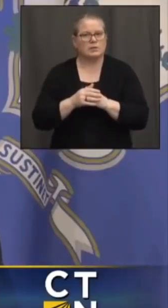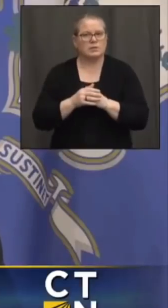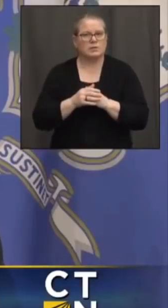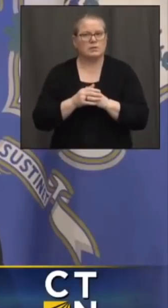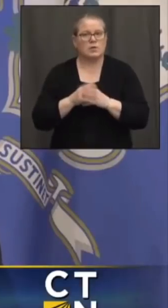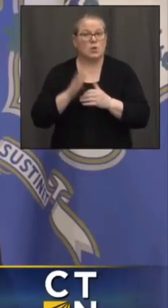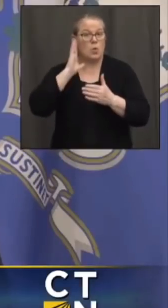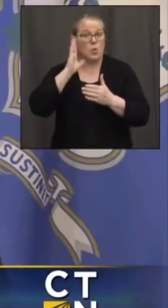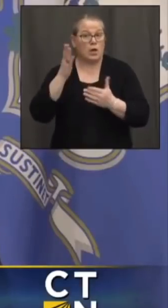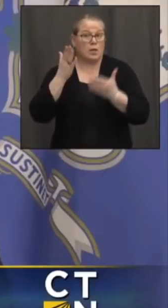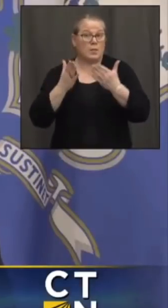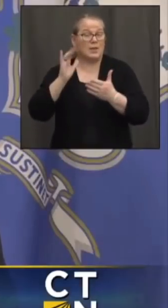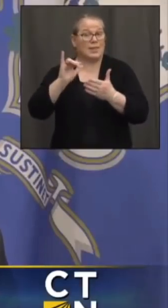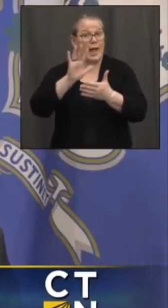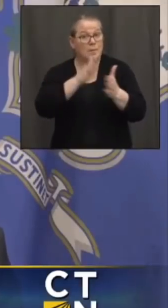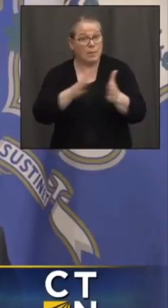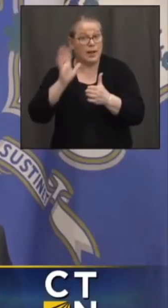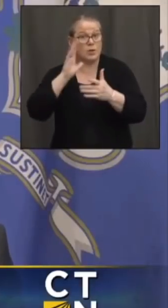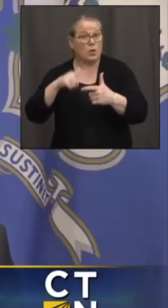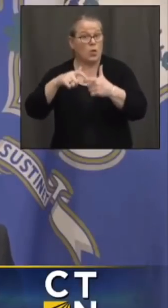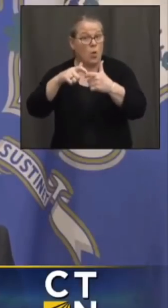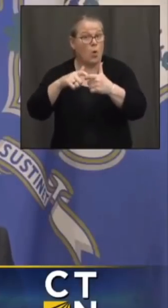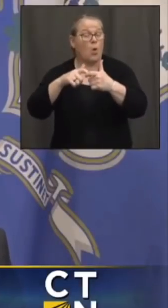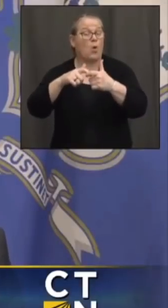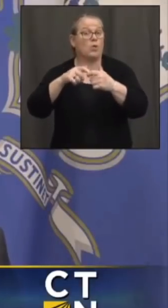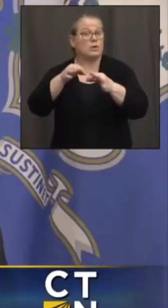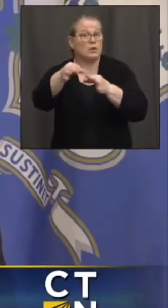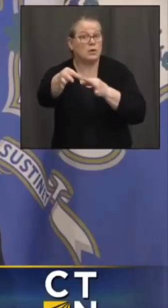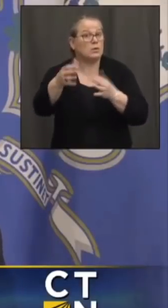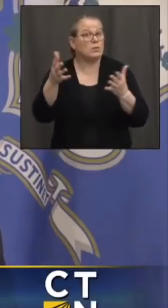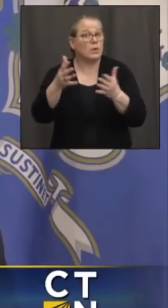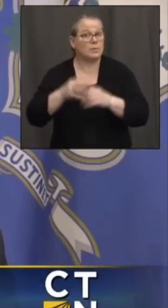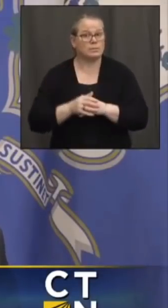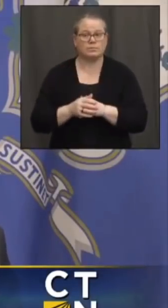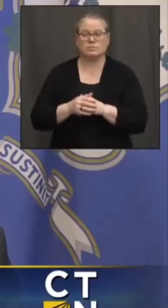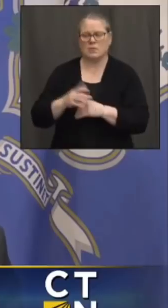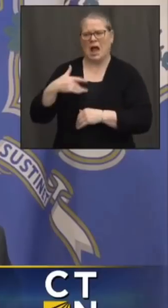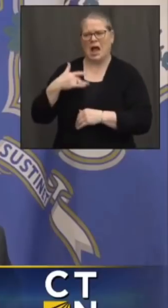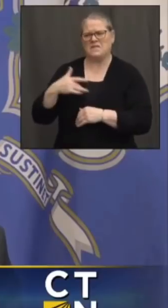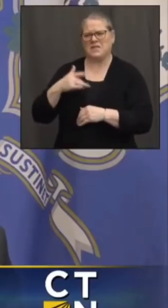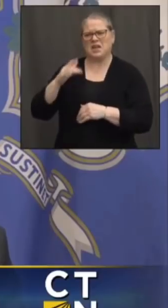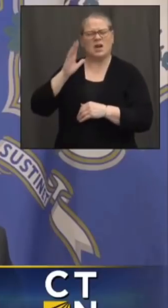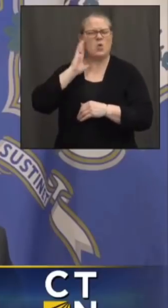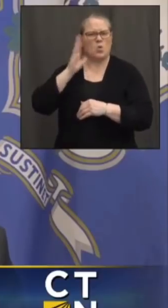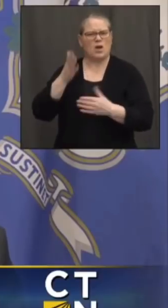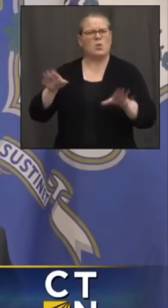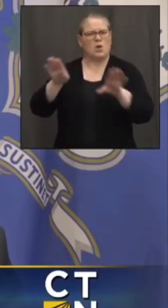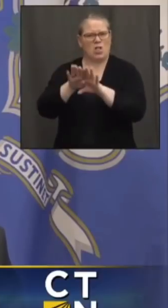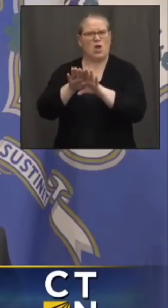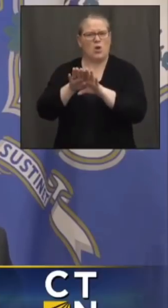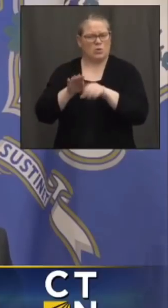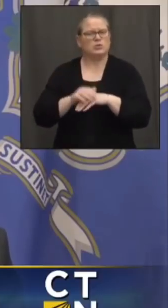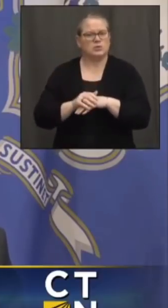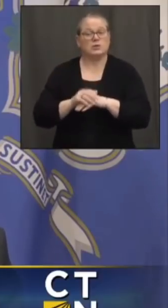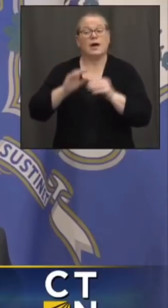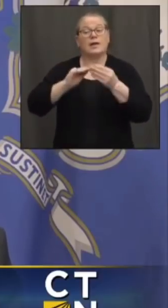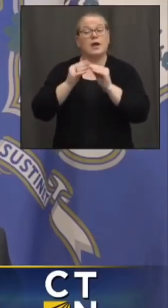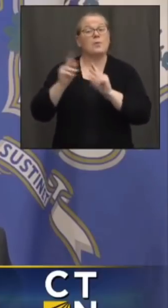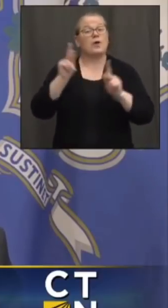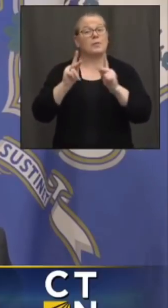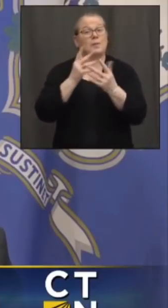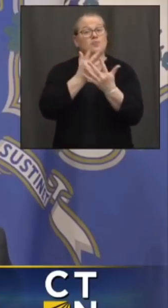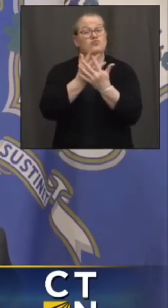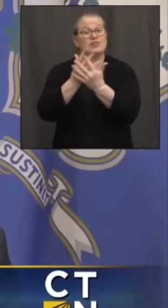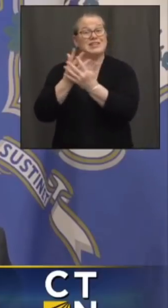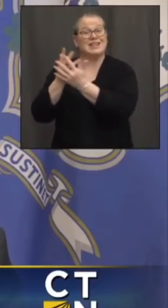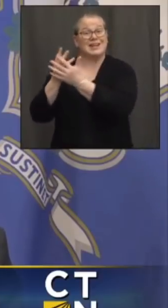think we're mothballing it. As you know, our incarcerated population is at historic lows. It had a very, very